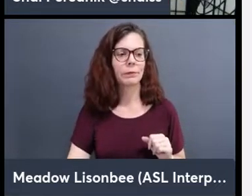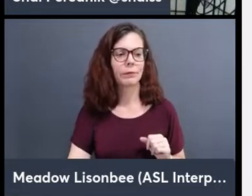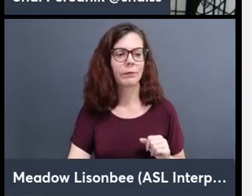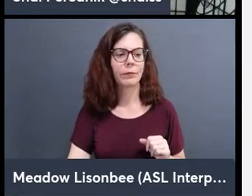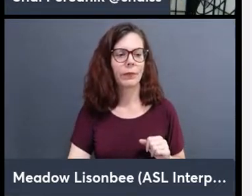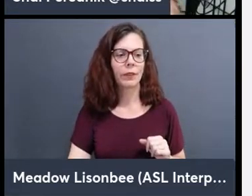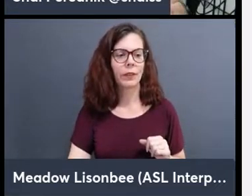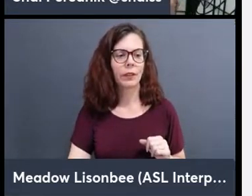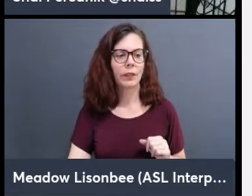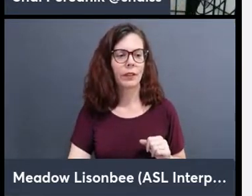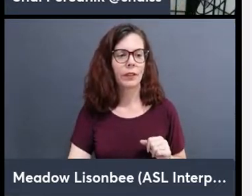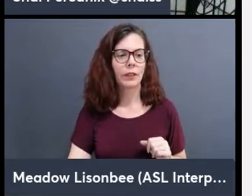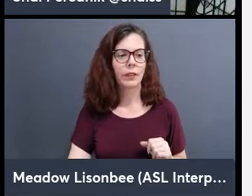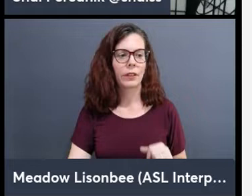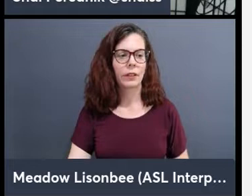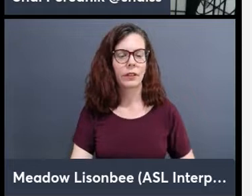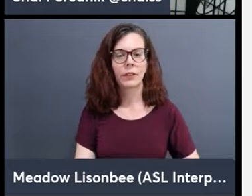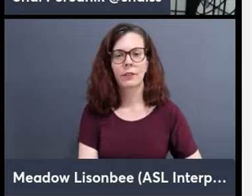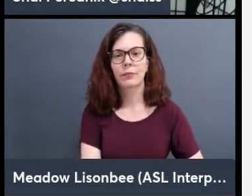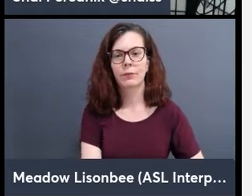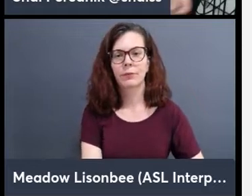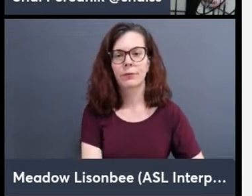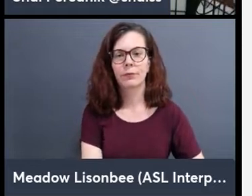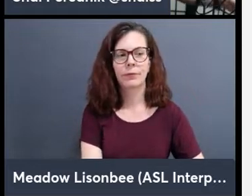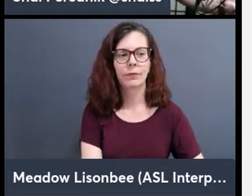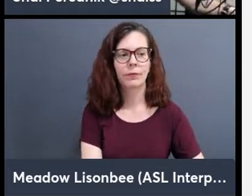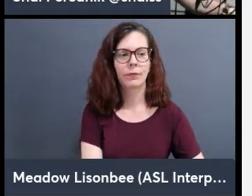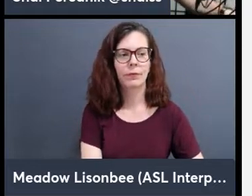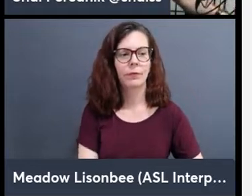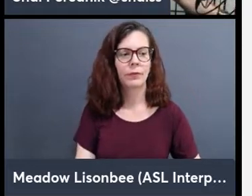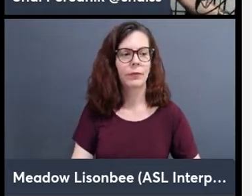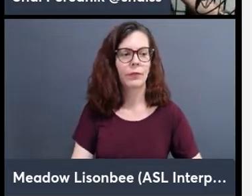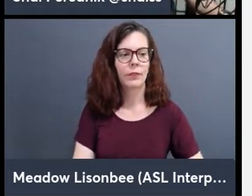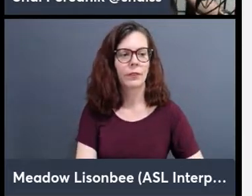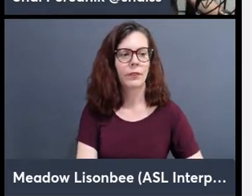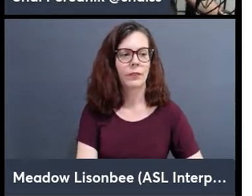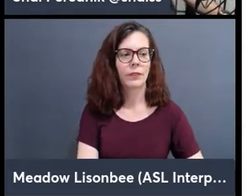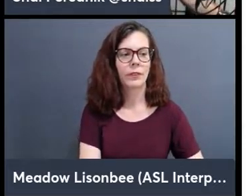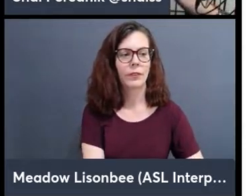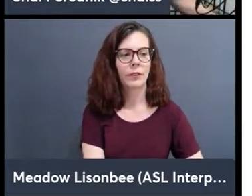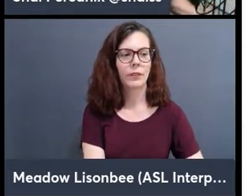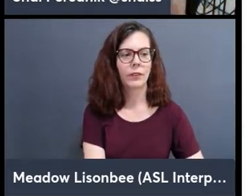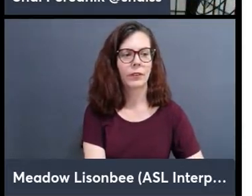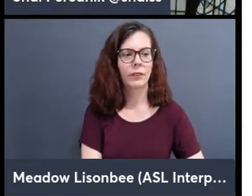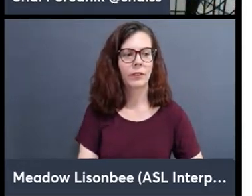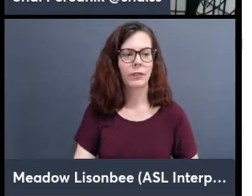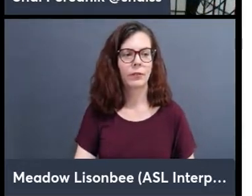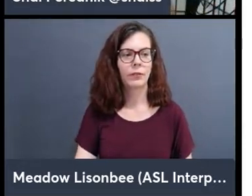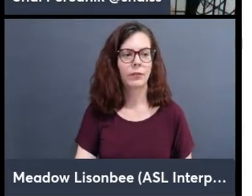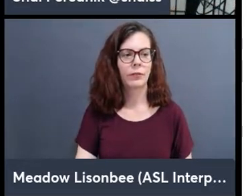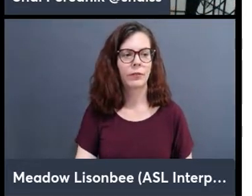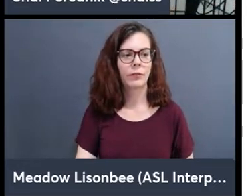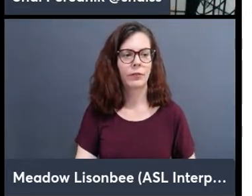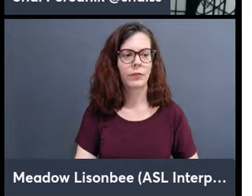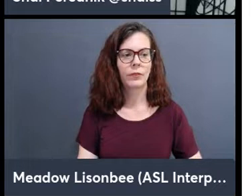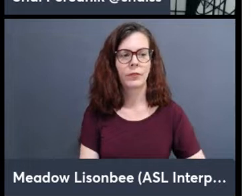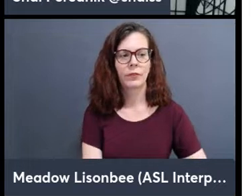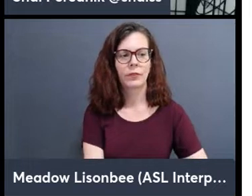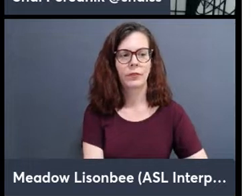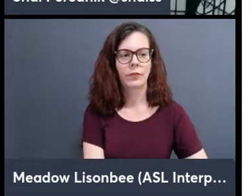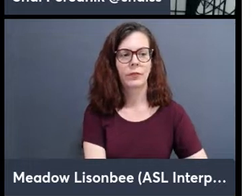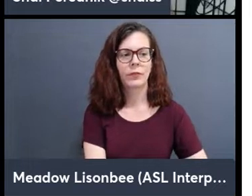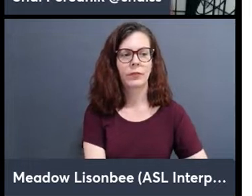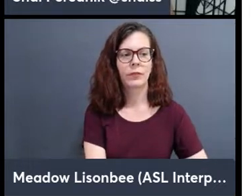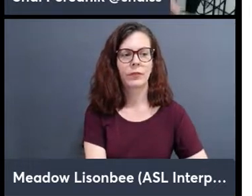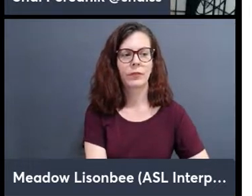And just a tip, if you're looking at the console, don't type the word cloud, just type in formation, and then you get CloudFormation. Ooh, so, that's a